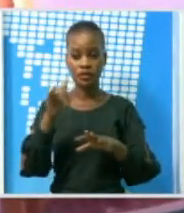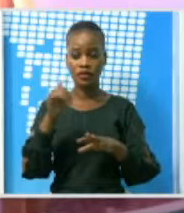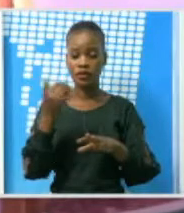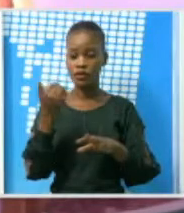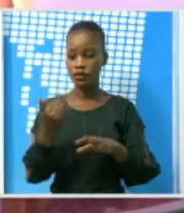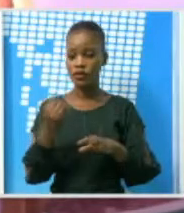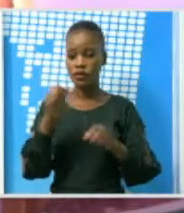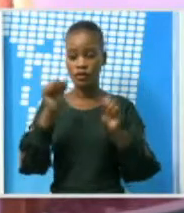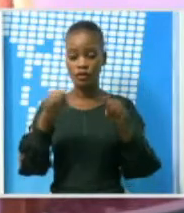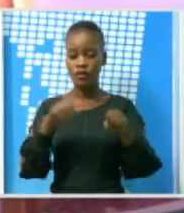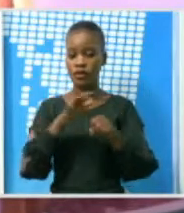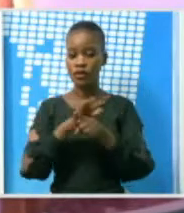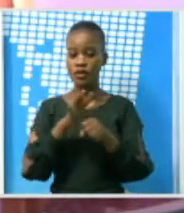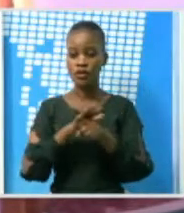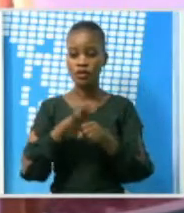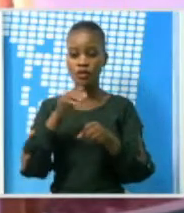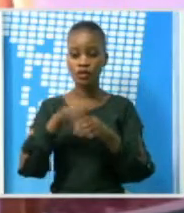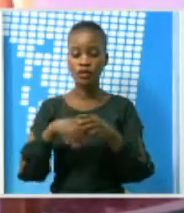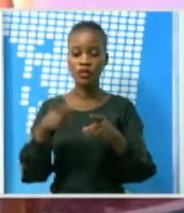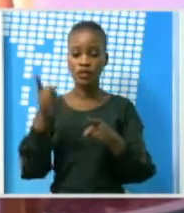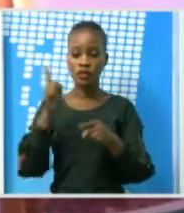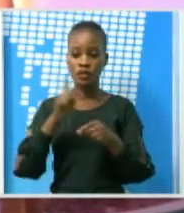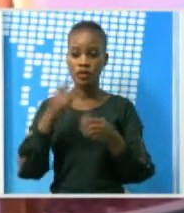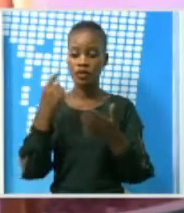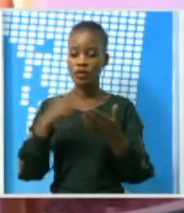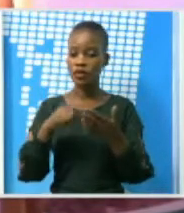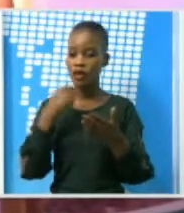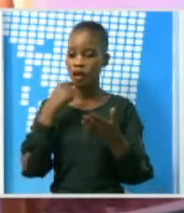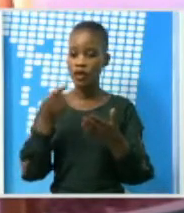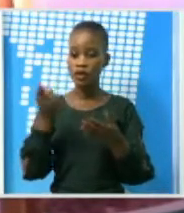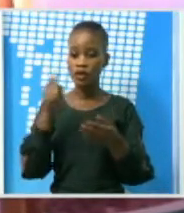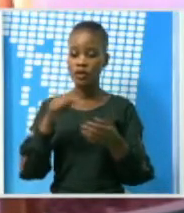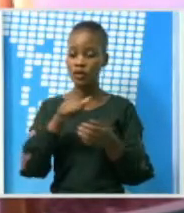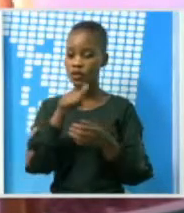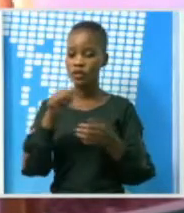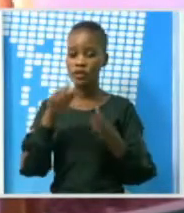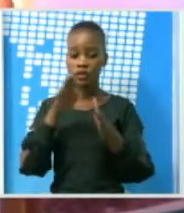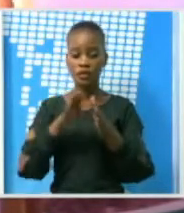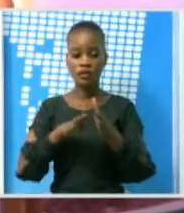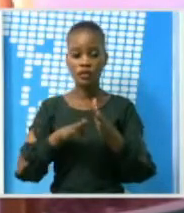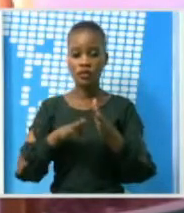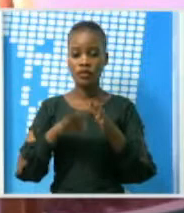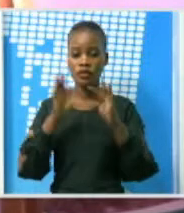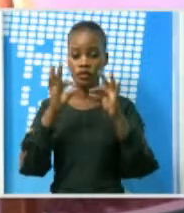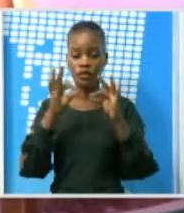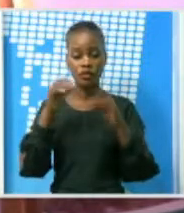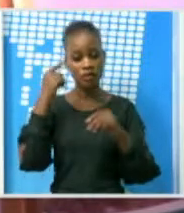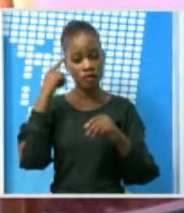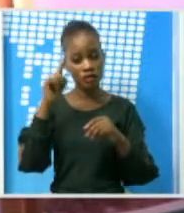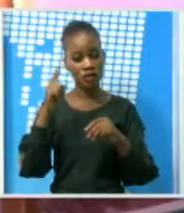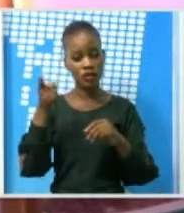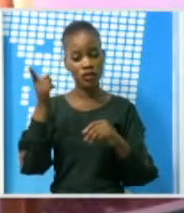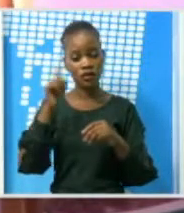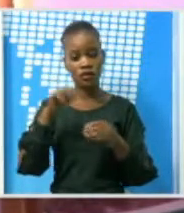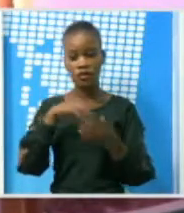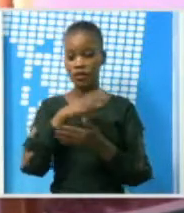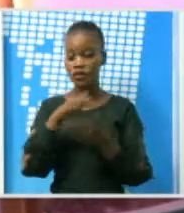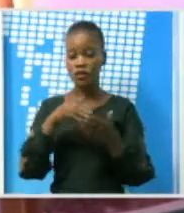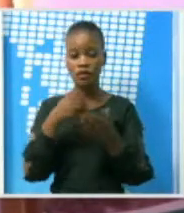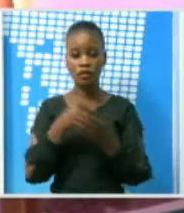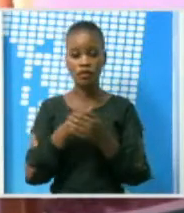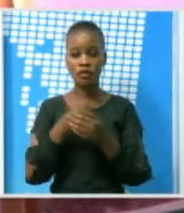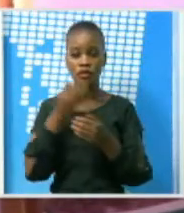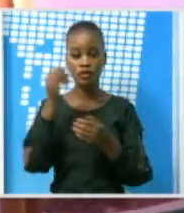use for many aspects, including what we call as a reducing agent for the iron and ore industry.